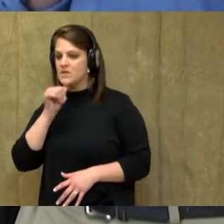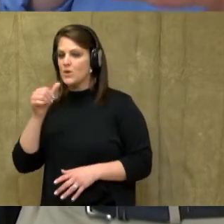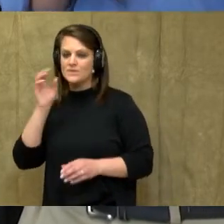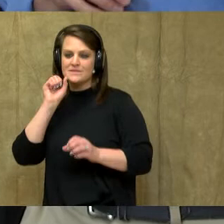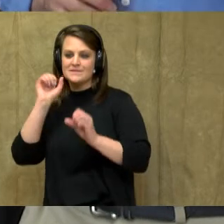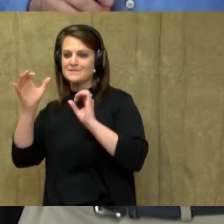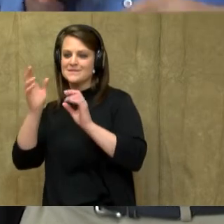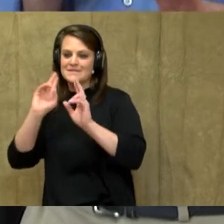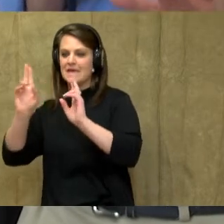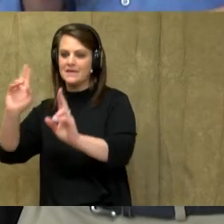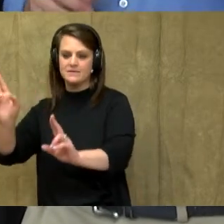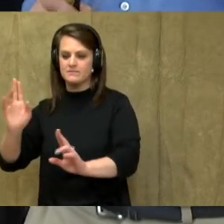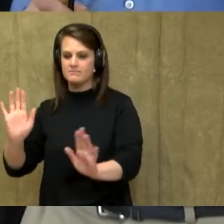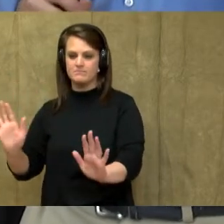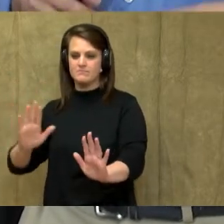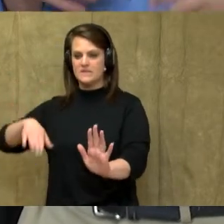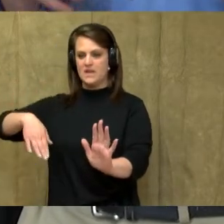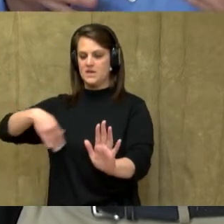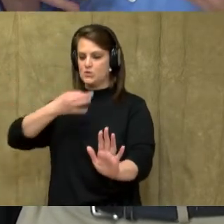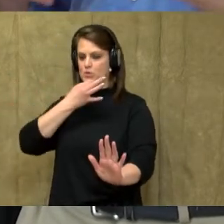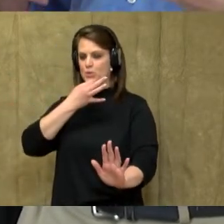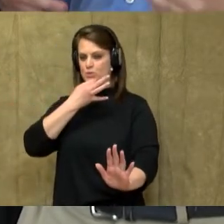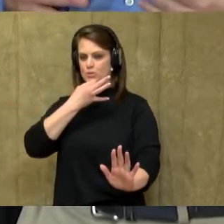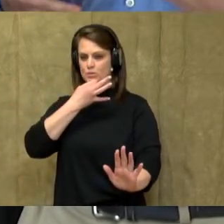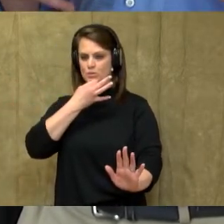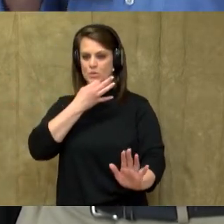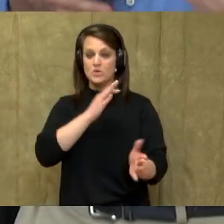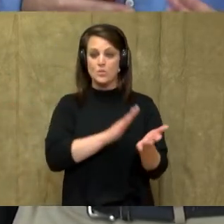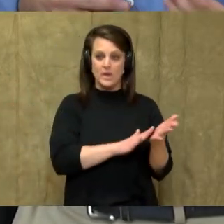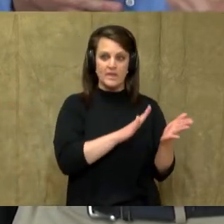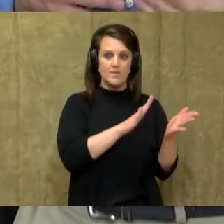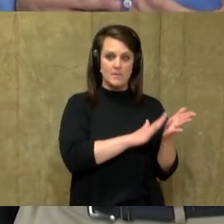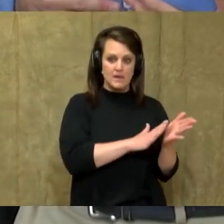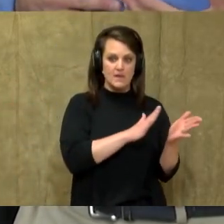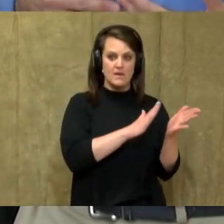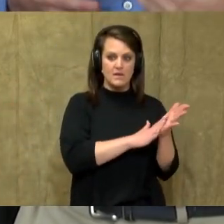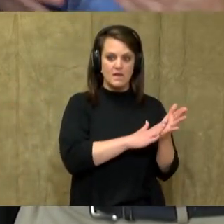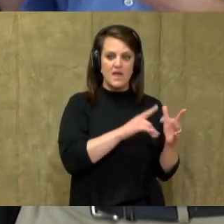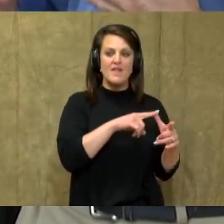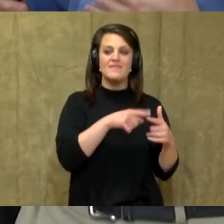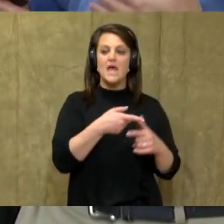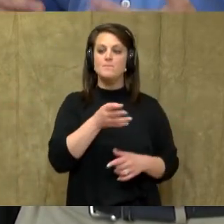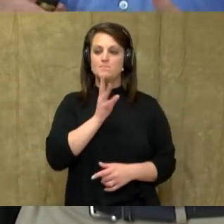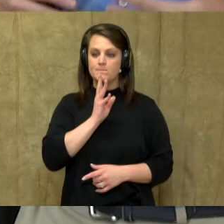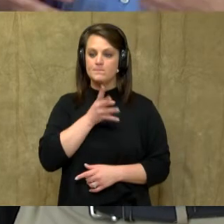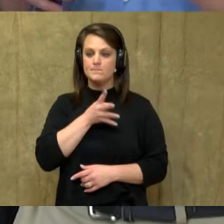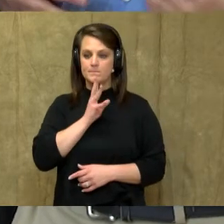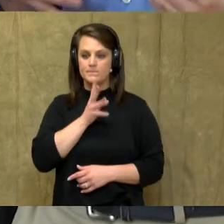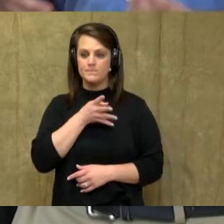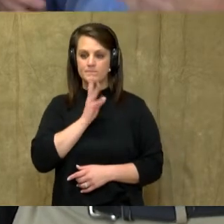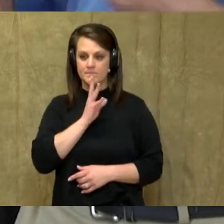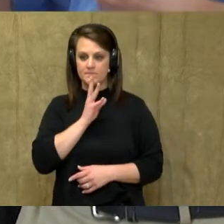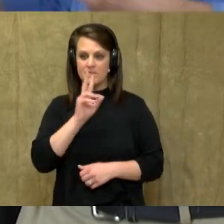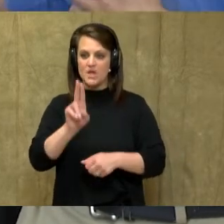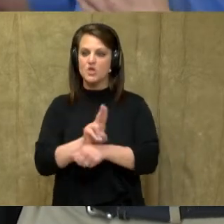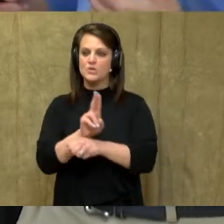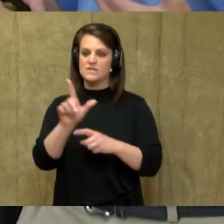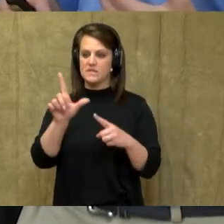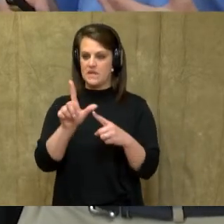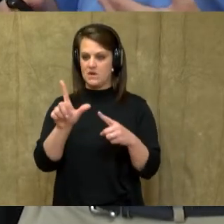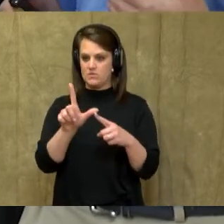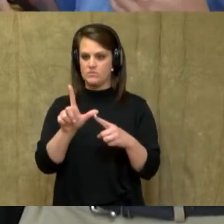just yet. It's too soon. After we've got the rhythm, we will speak the pitch, speaking only, using the letter